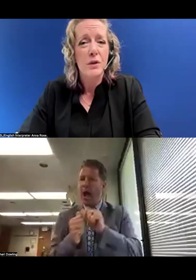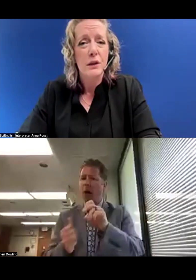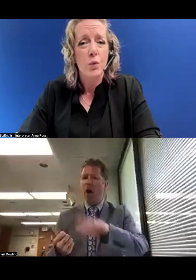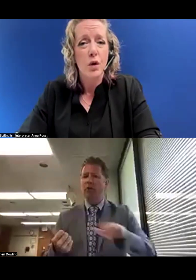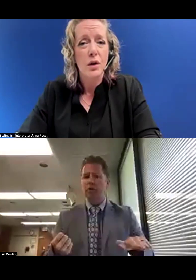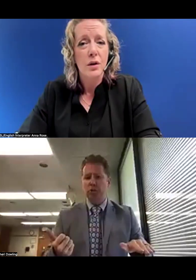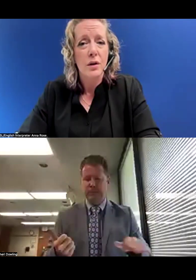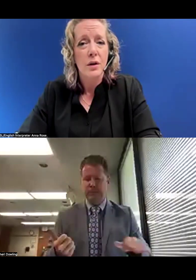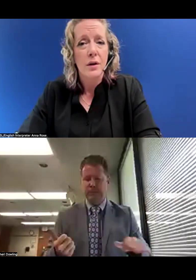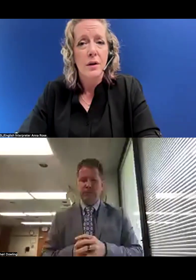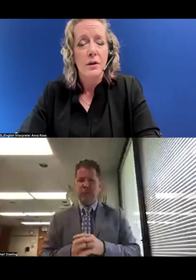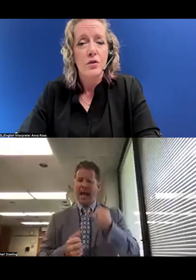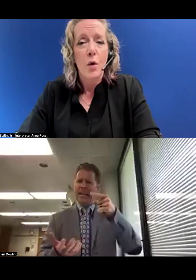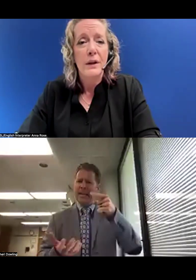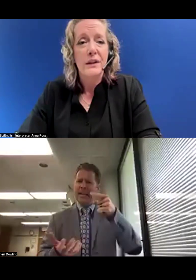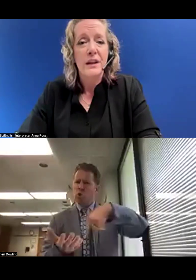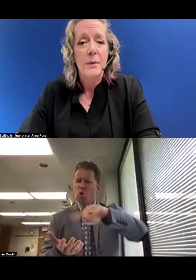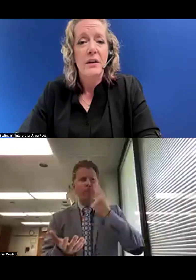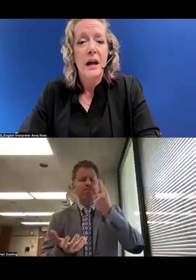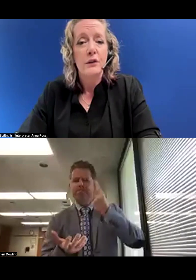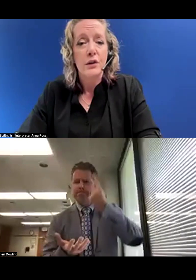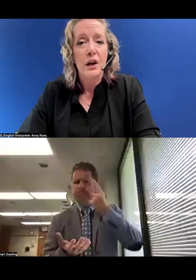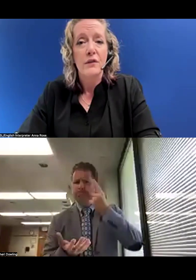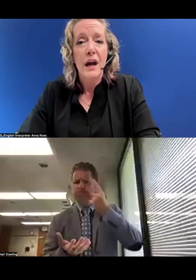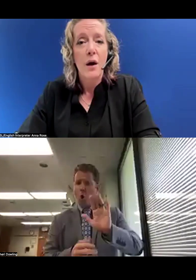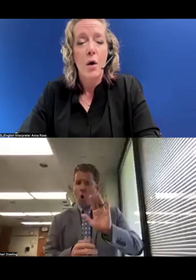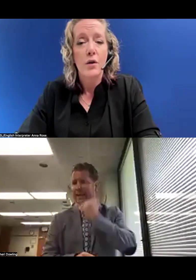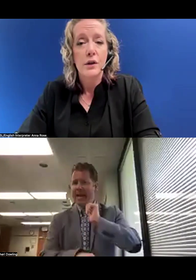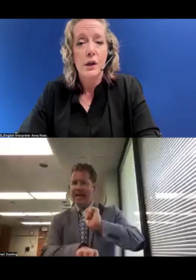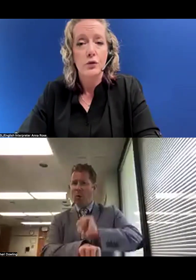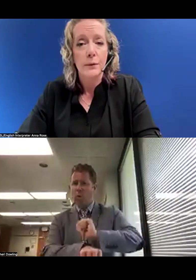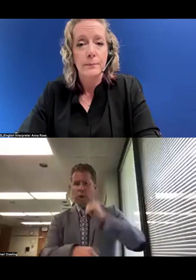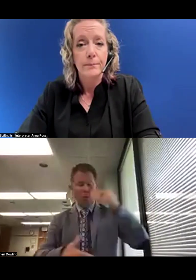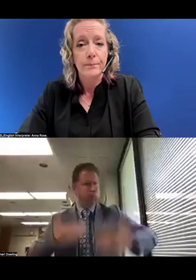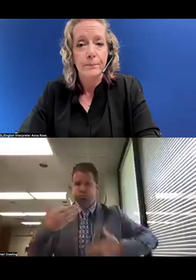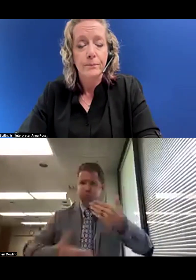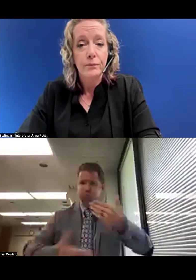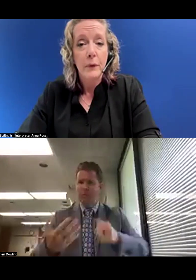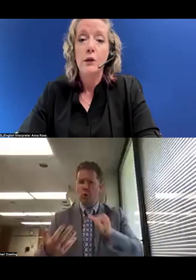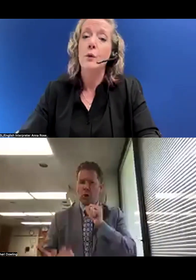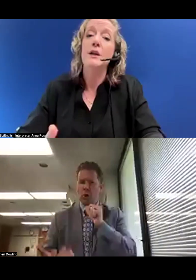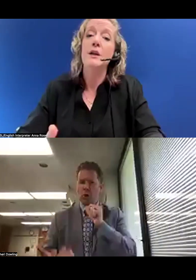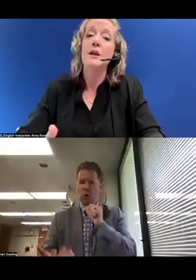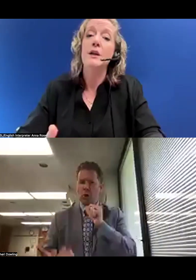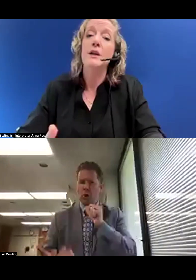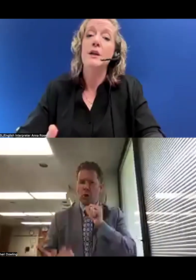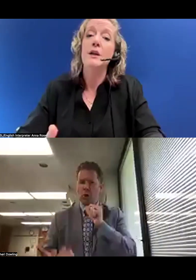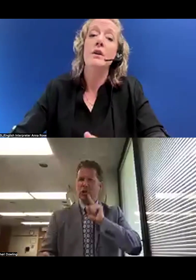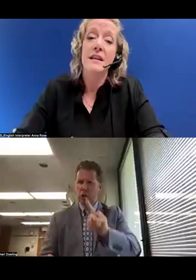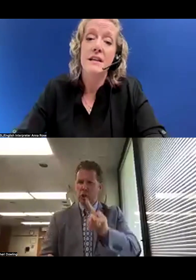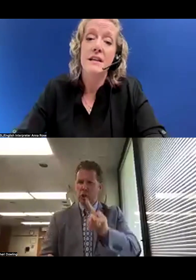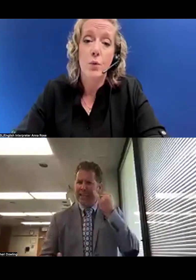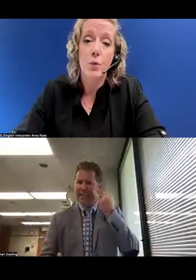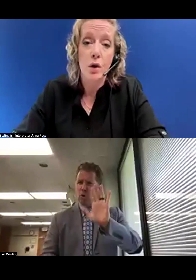do this work to always think about and ask ourselves, how are the children? So in your day-to-day